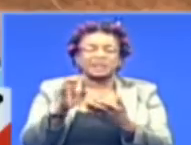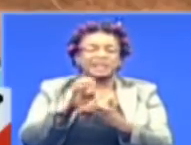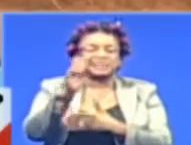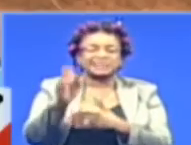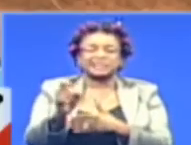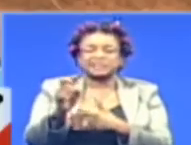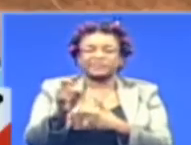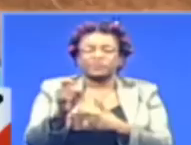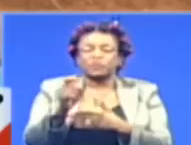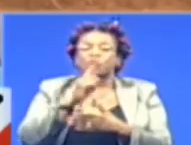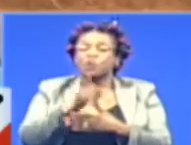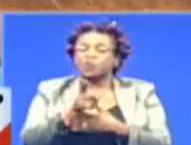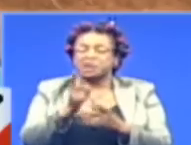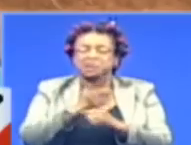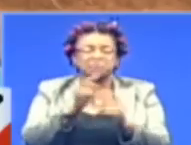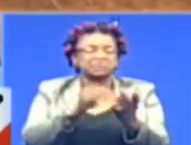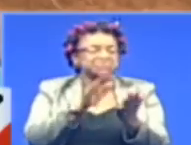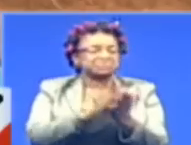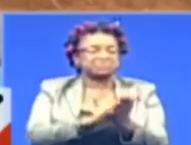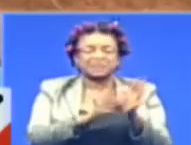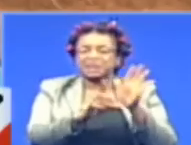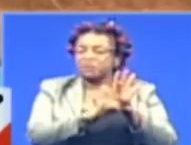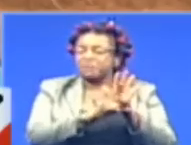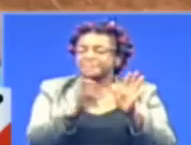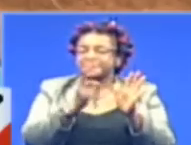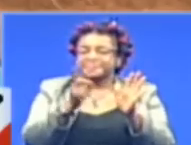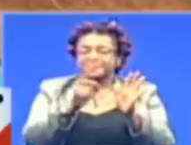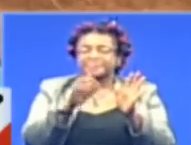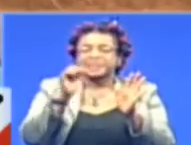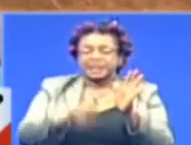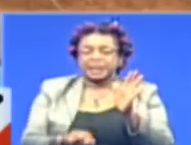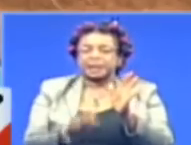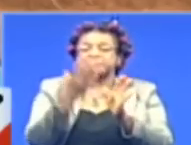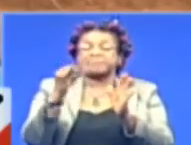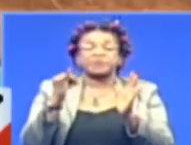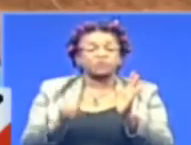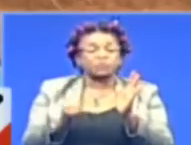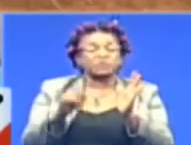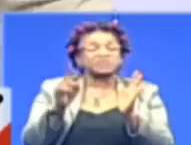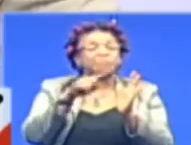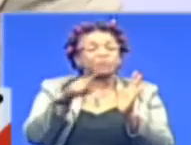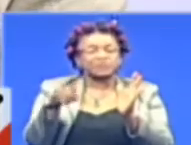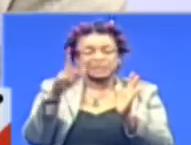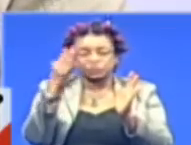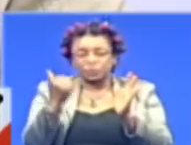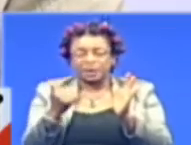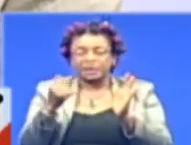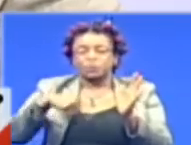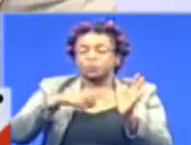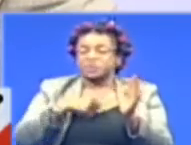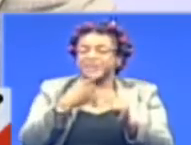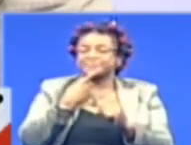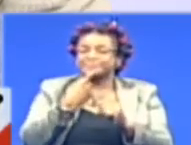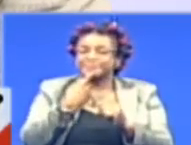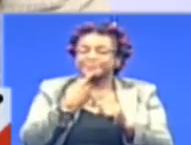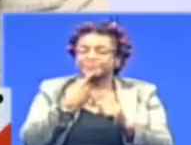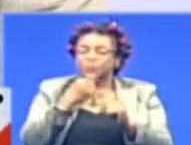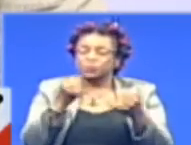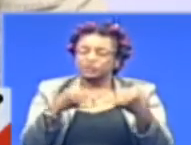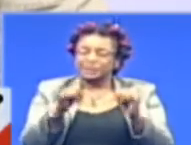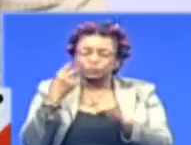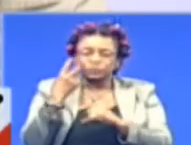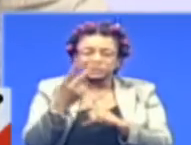law. So, an executive order can come up a new one, and it is abolished. That's what you are saying. We are really looking forward for